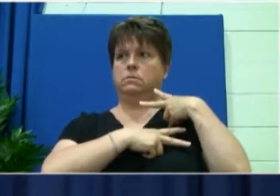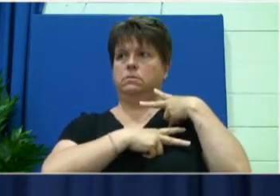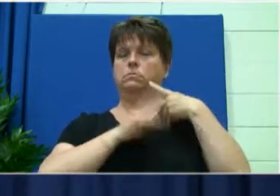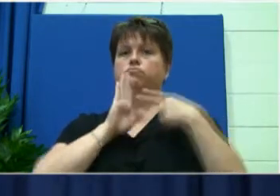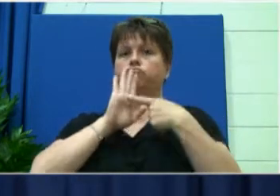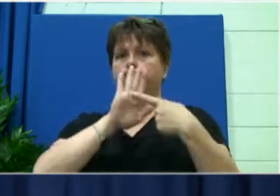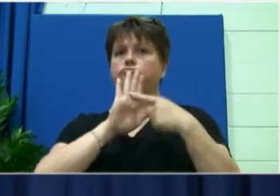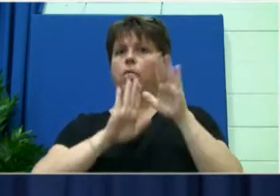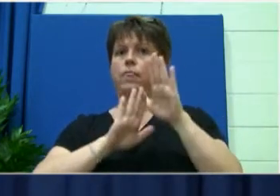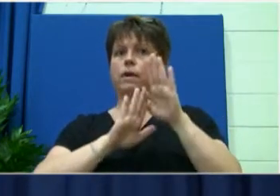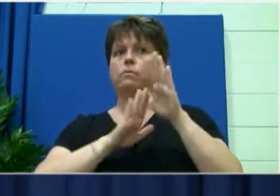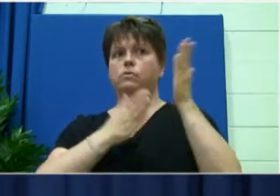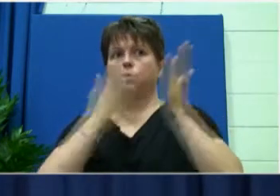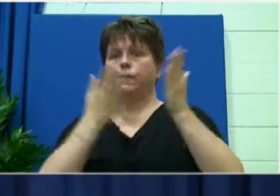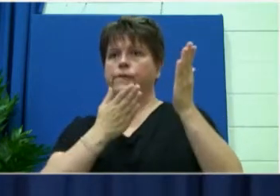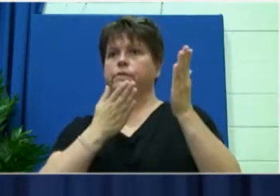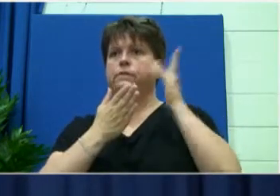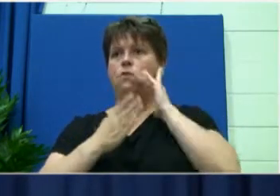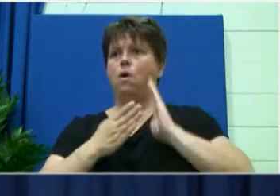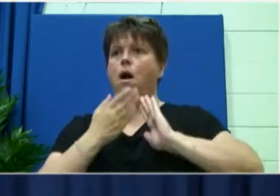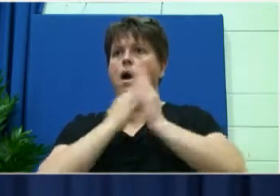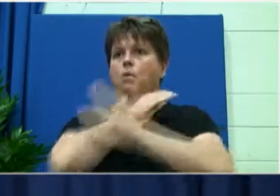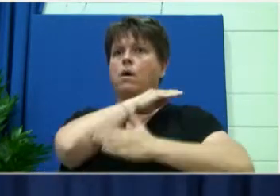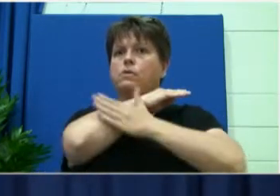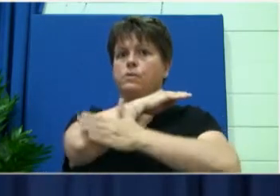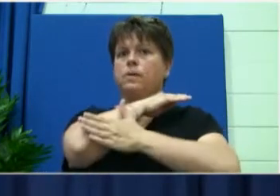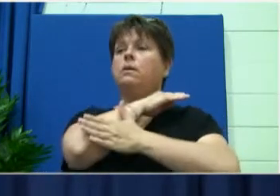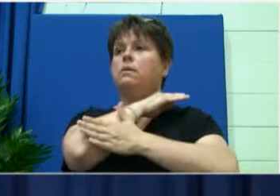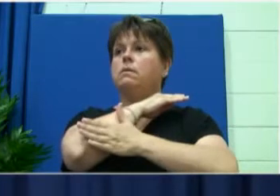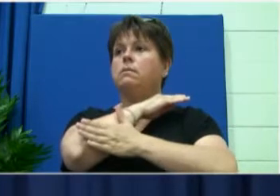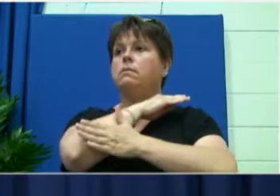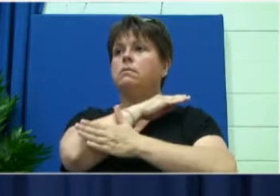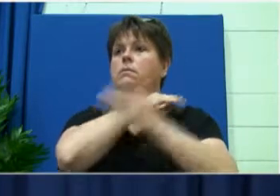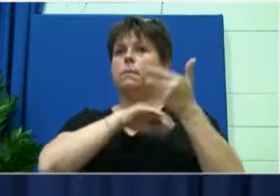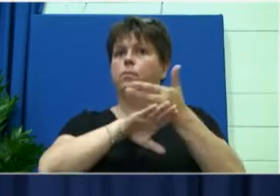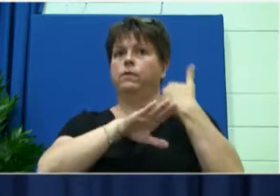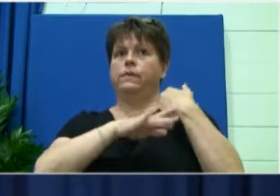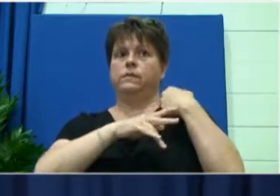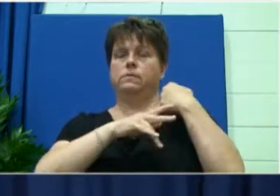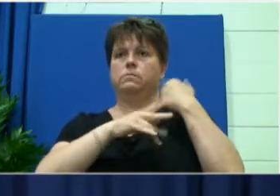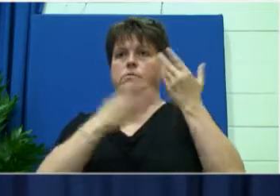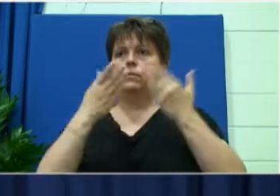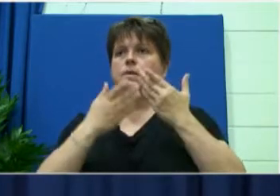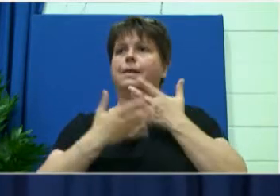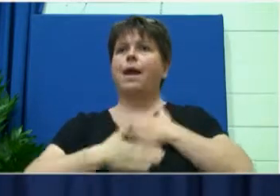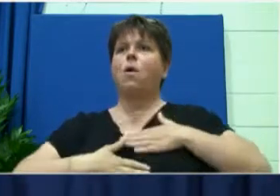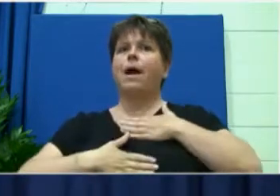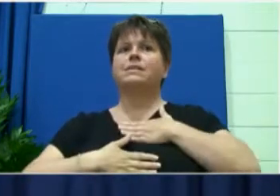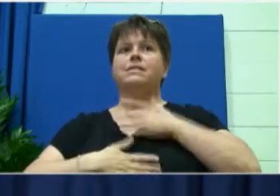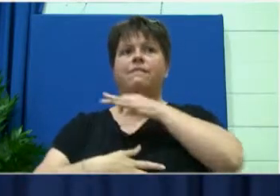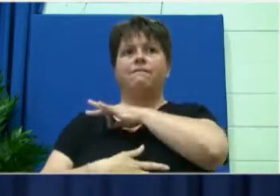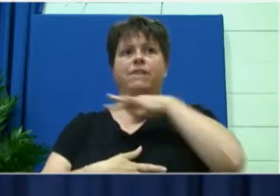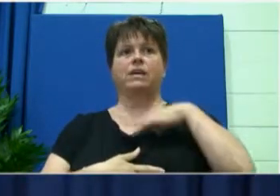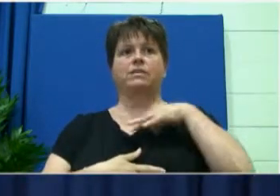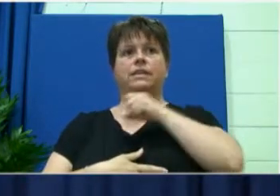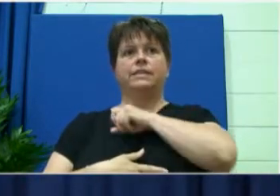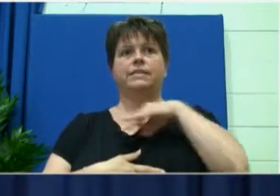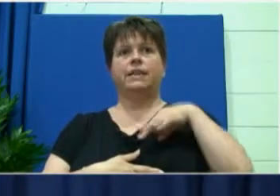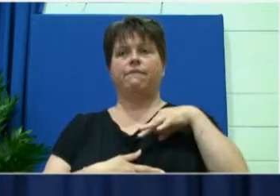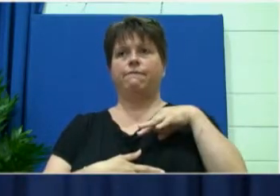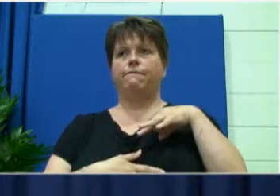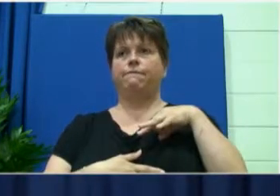And this designates their service to our country as a veteran. And I'd like to ask all those faculty and staff